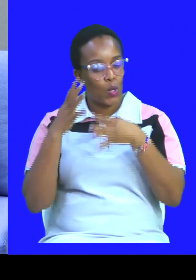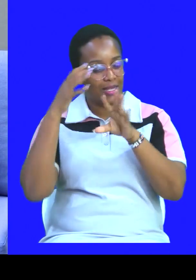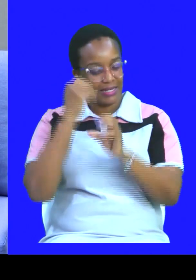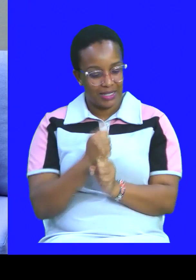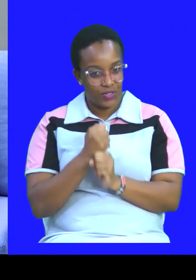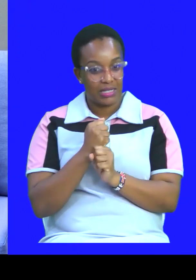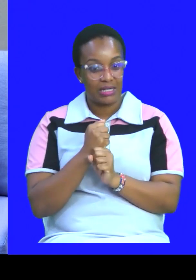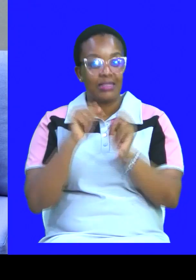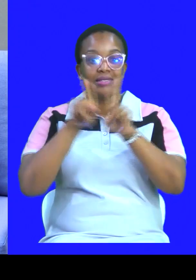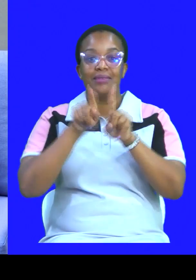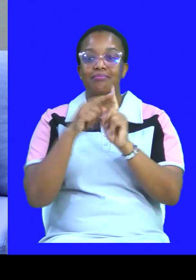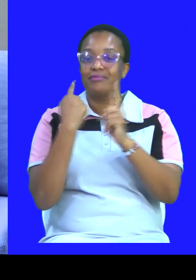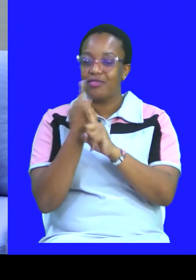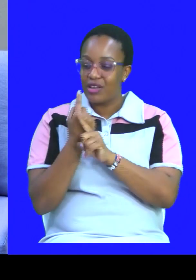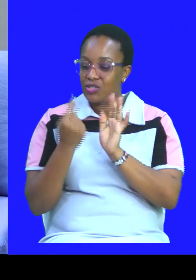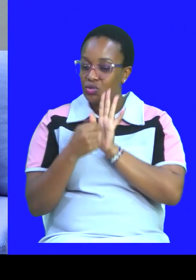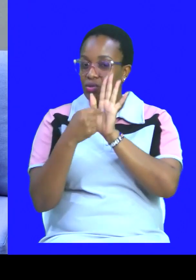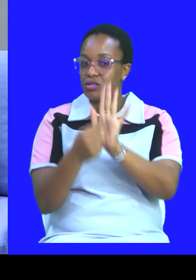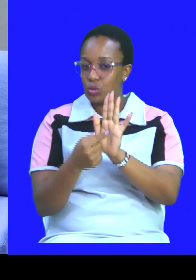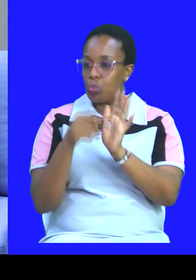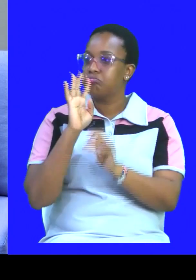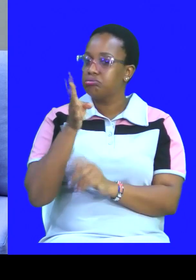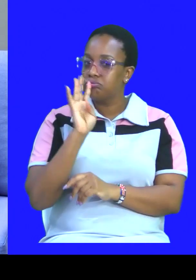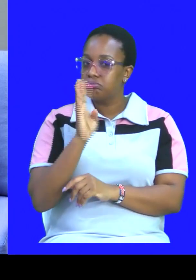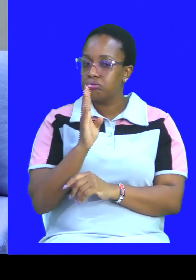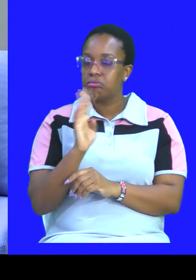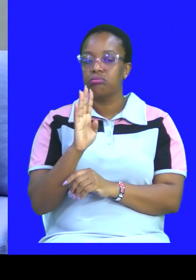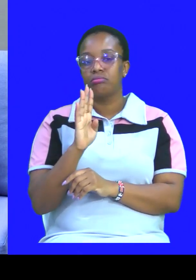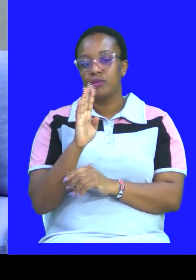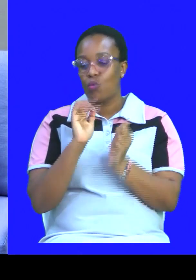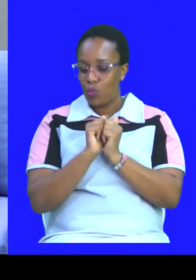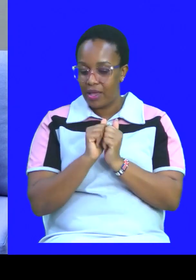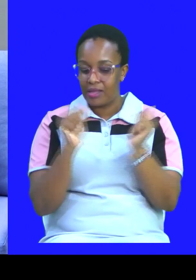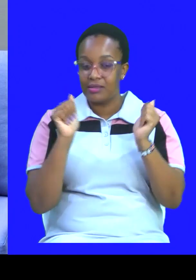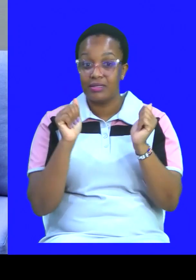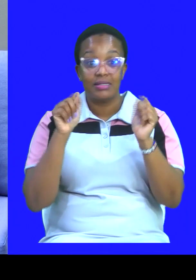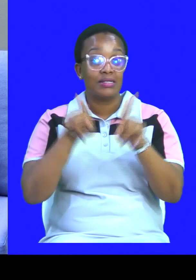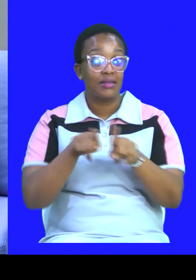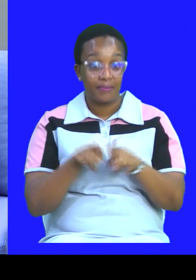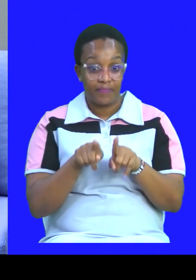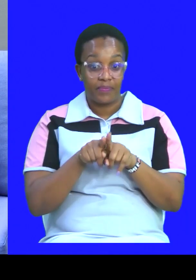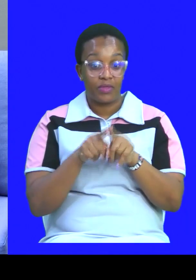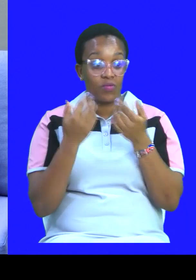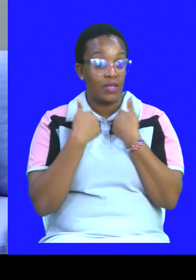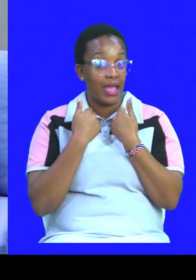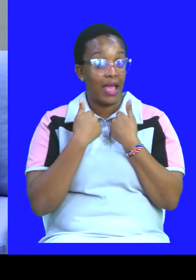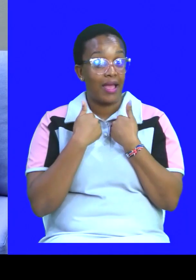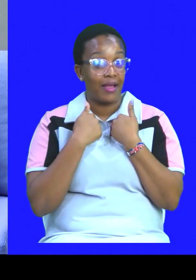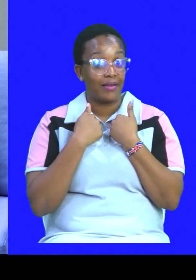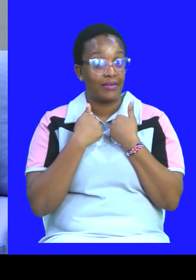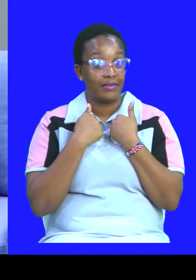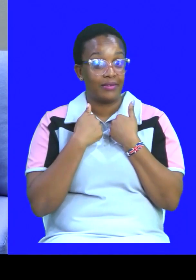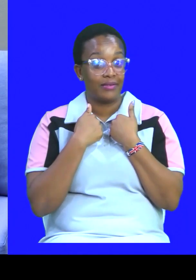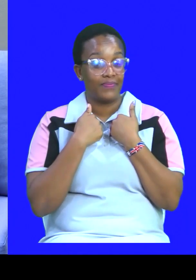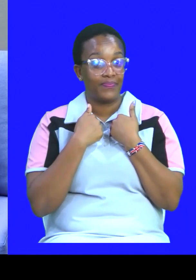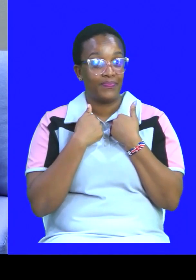organizations, different shows, to give a motivational talk. Yeah, I see myself like her in 10 years